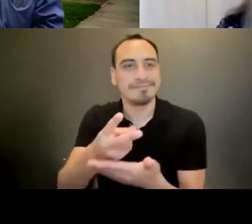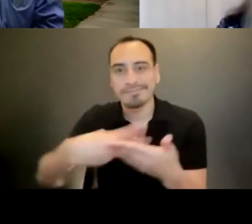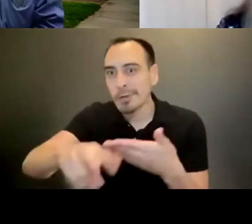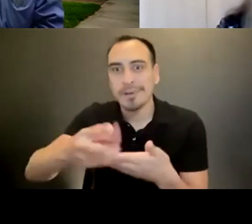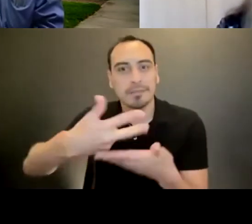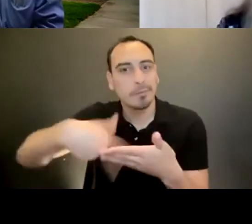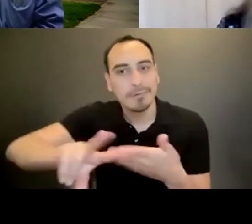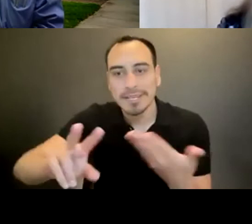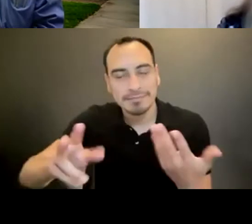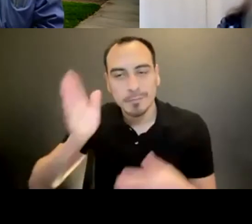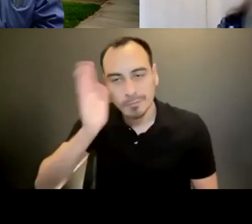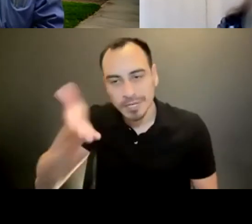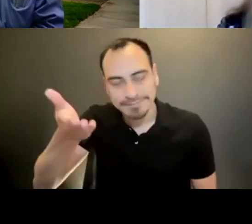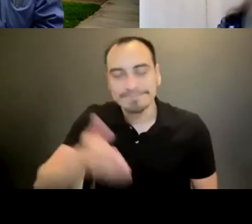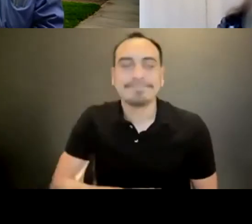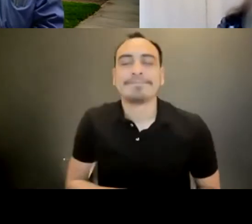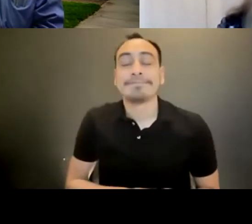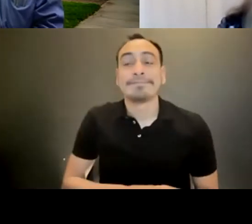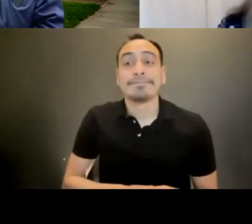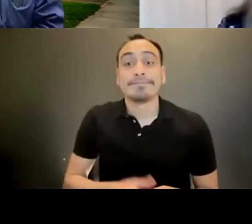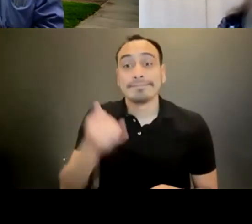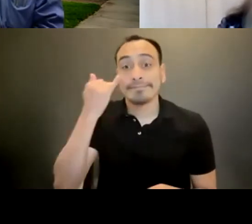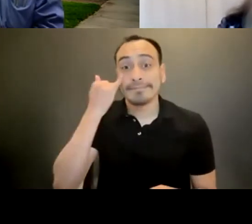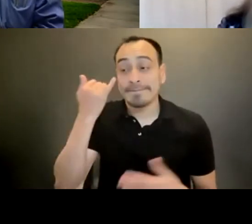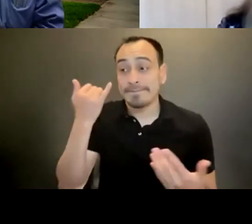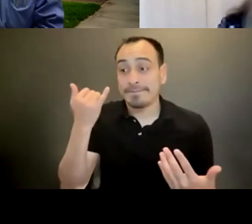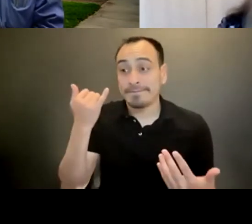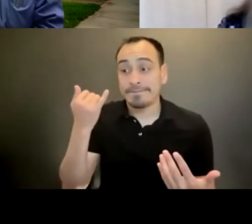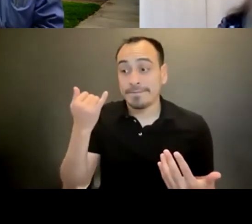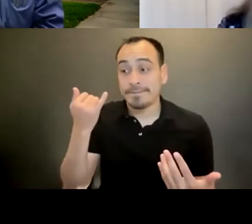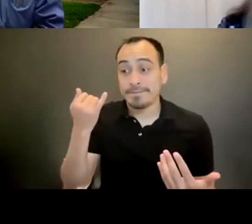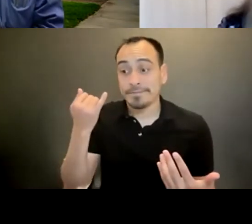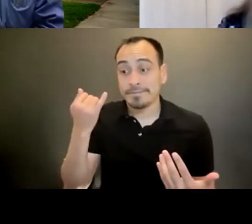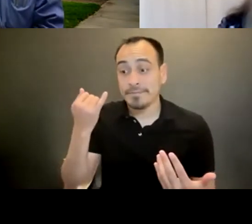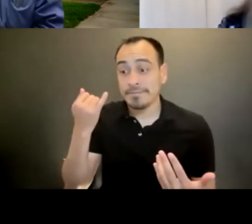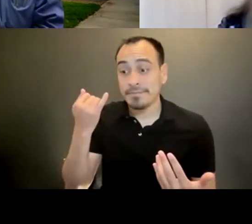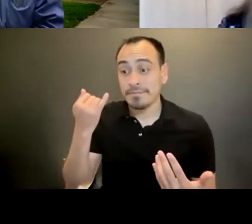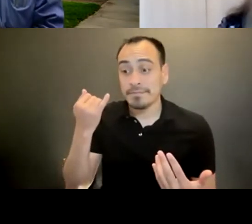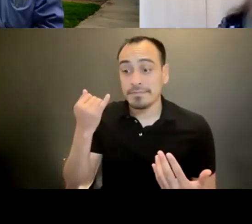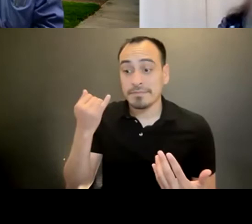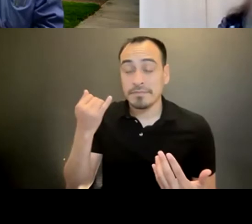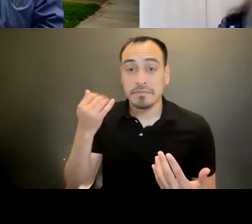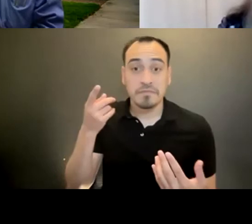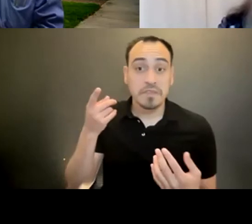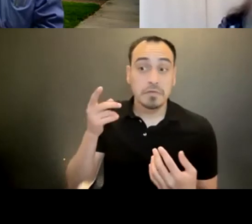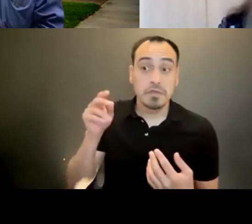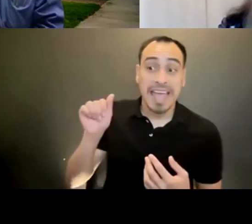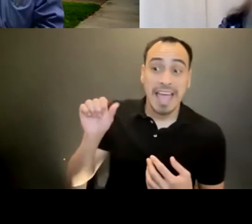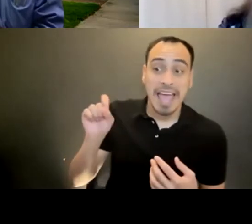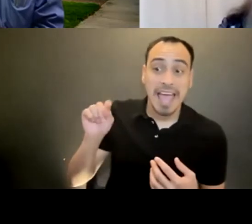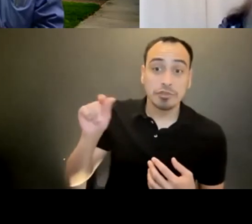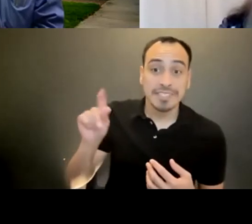I think that if there's no choice to get either the AstraZeneca or no vaccine, I think